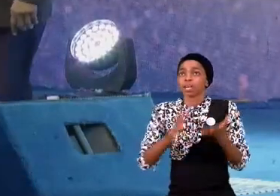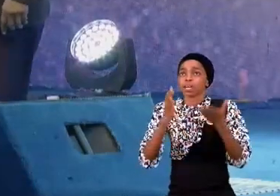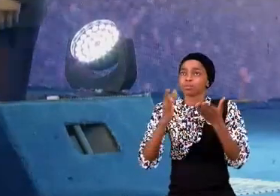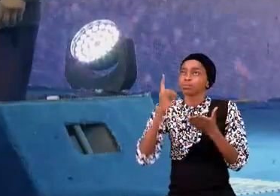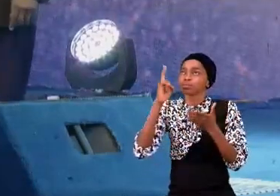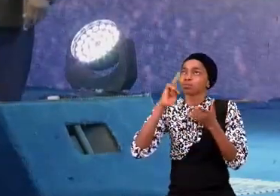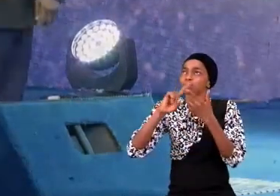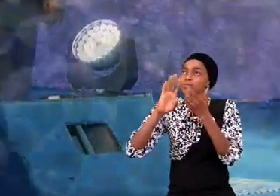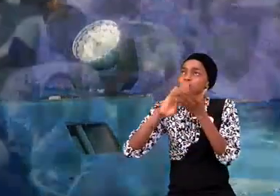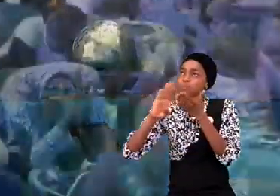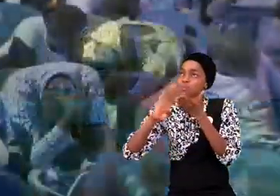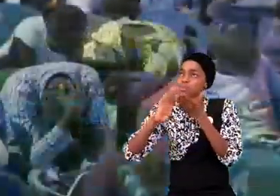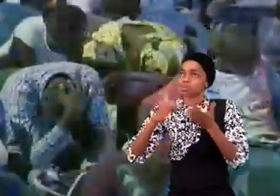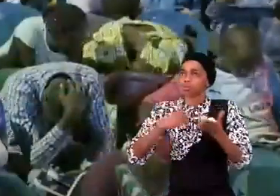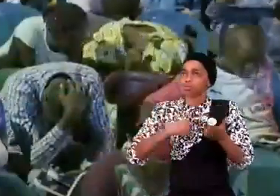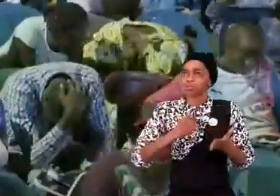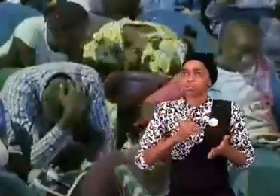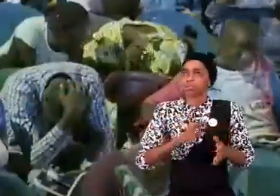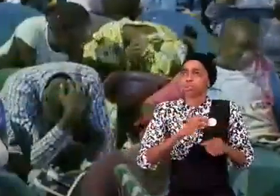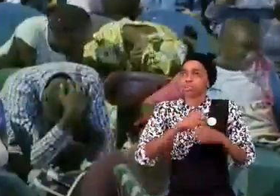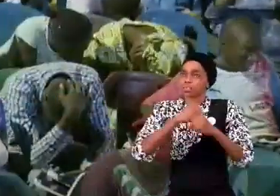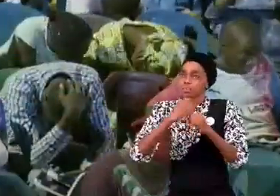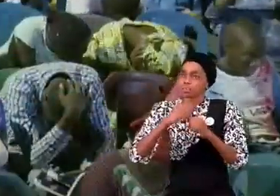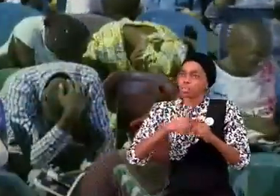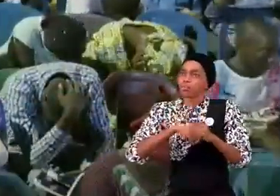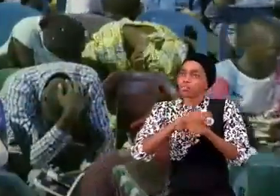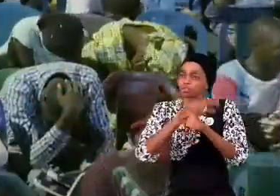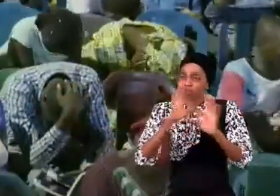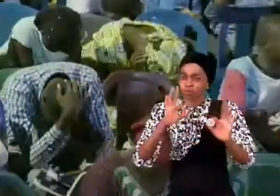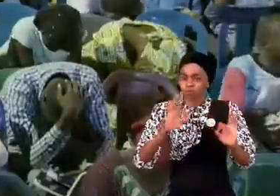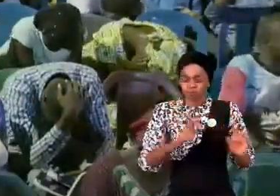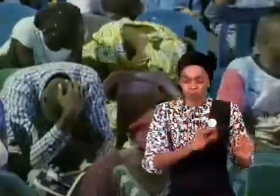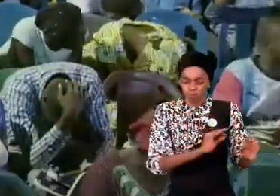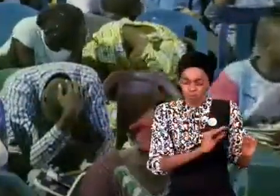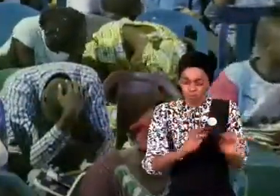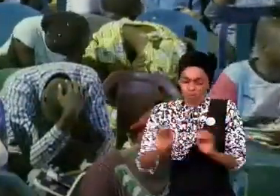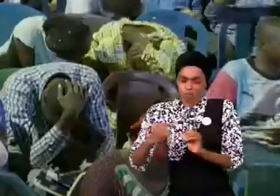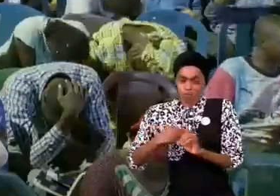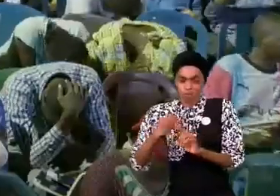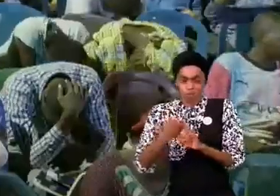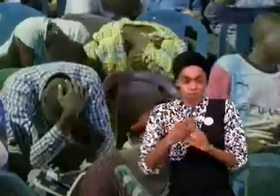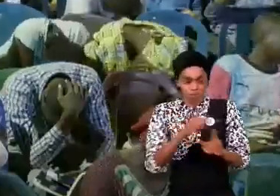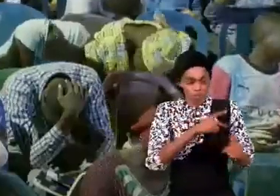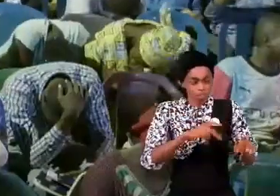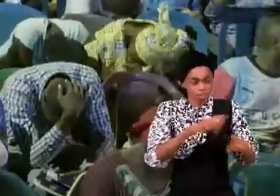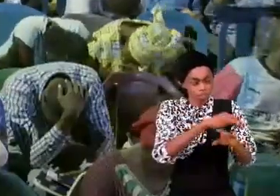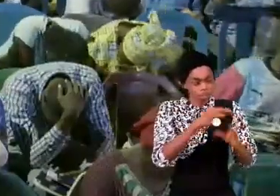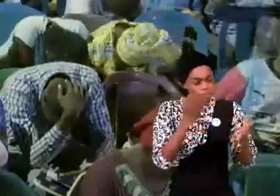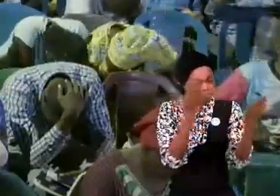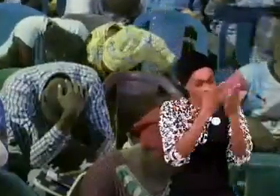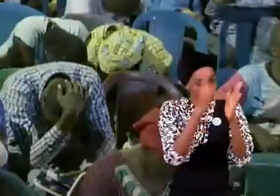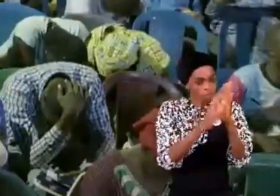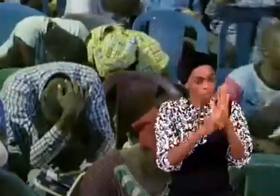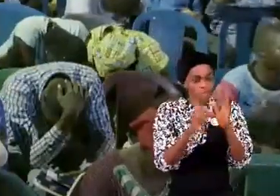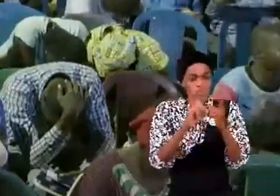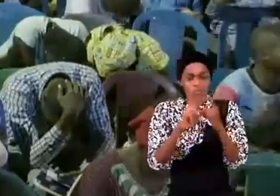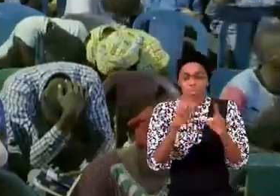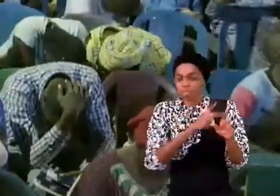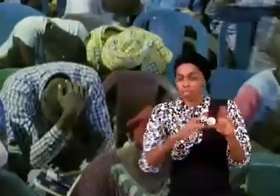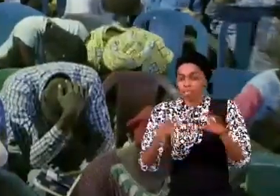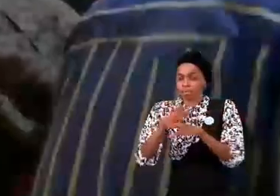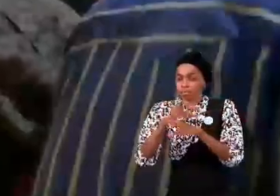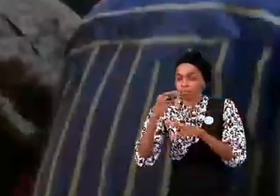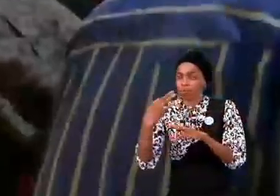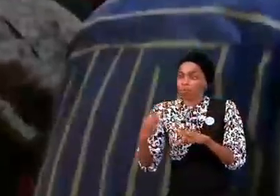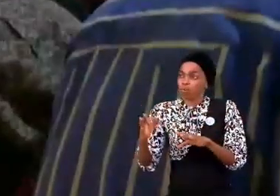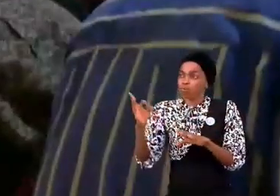that hand. God bless you there. God bless you. God bless you there. Thank you very much. God bless you there. If you're raising up your hand, you'll